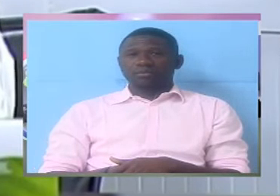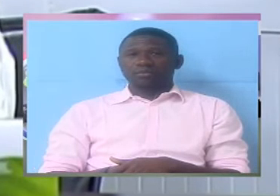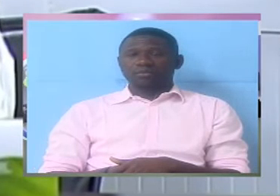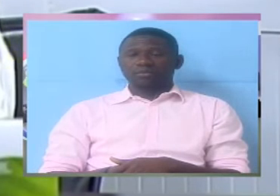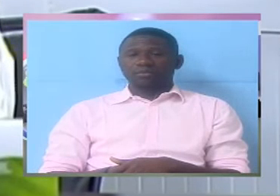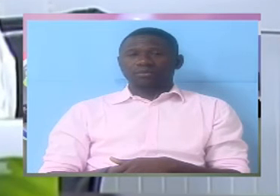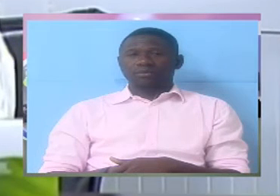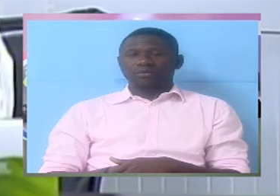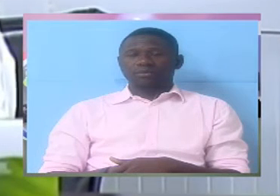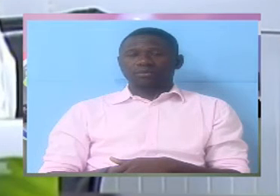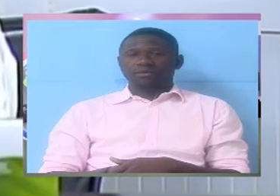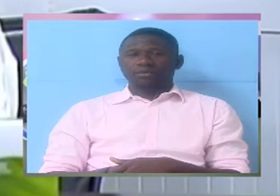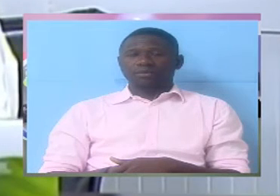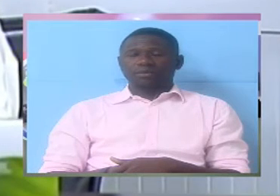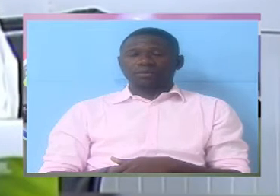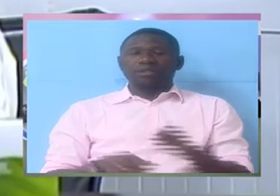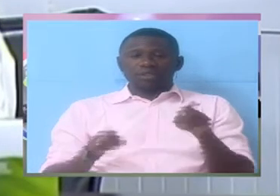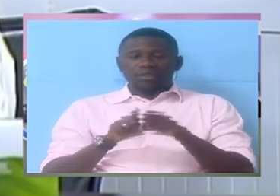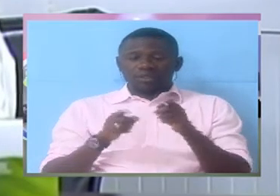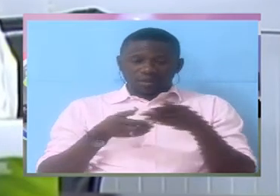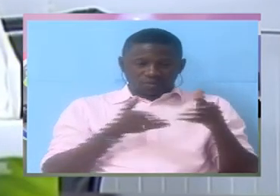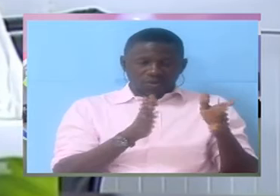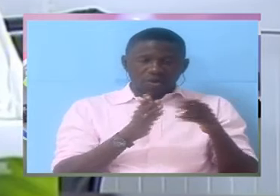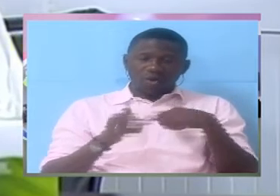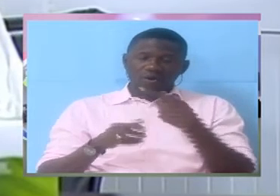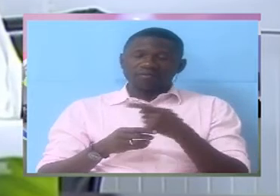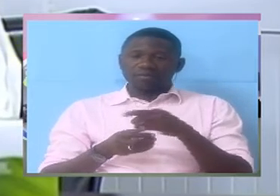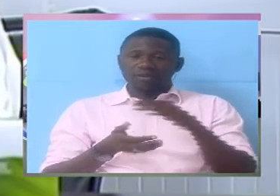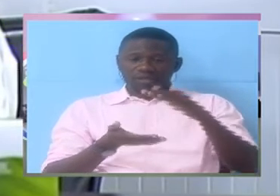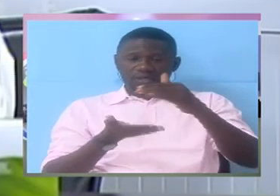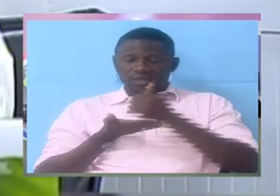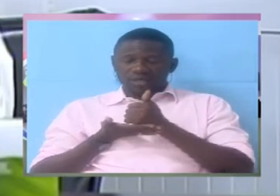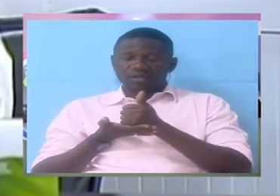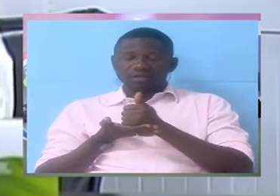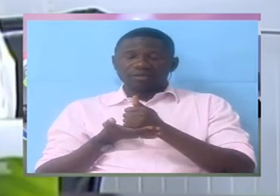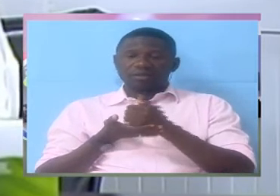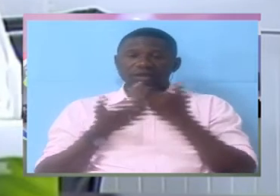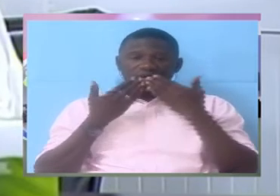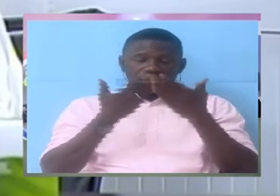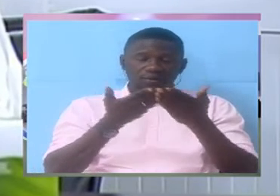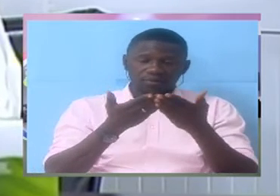The same way of getting the information civilizedly from